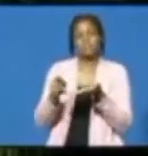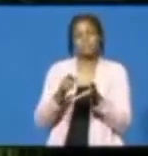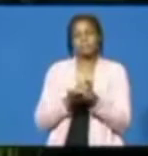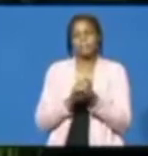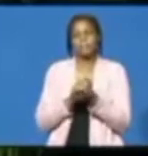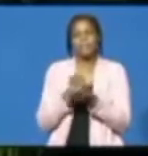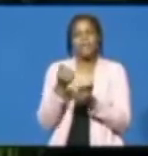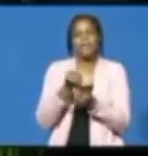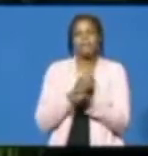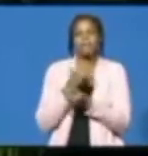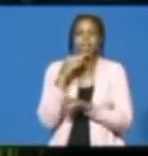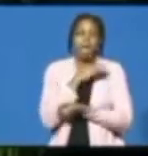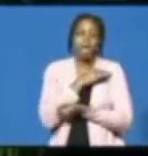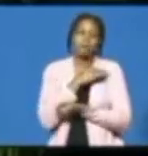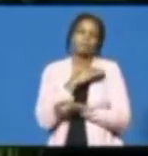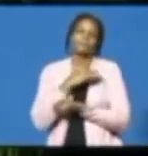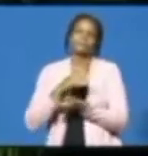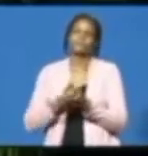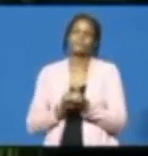every lie.